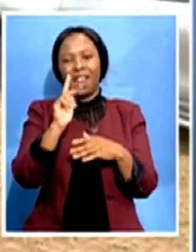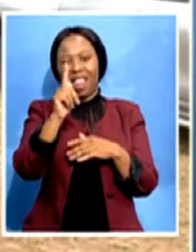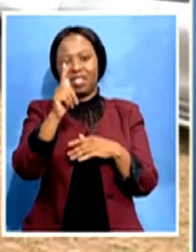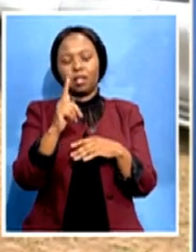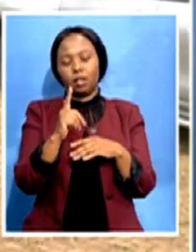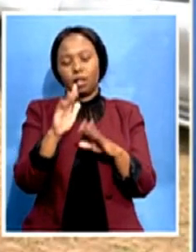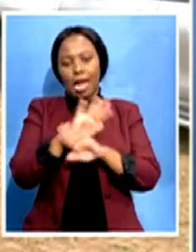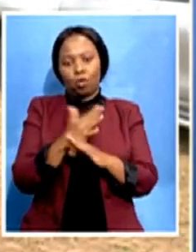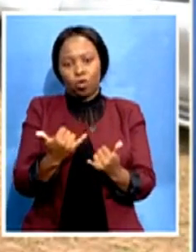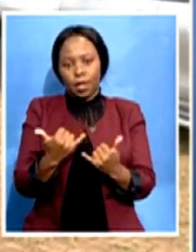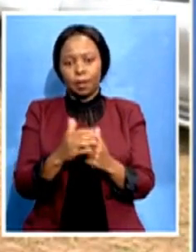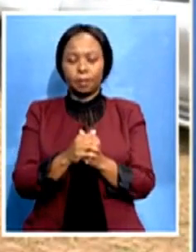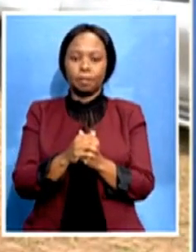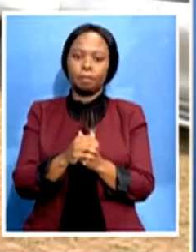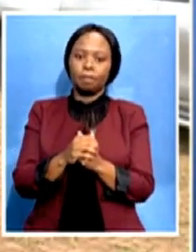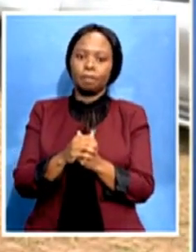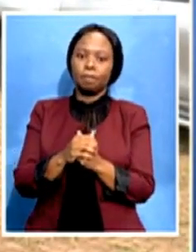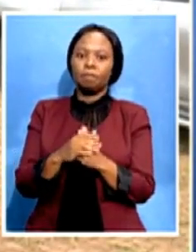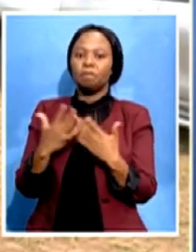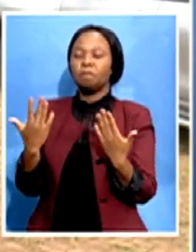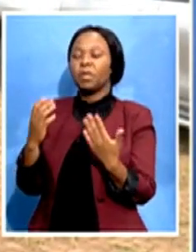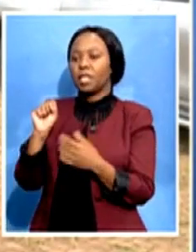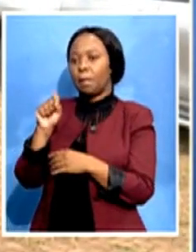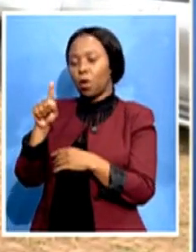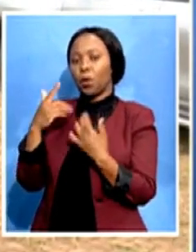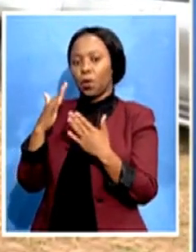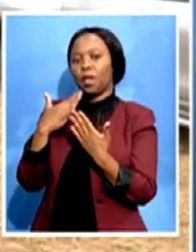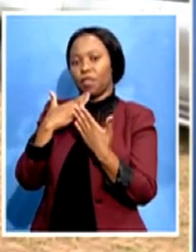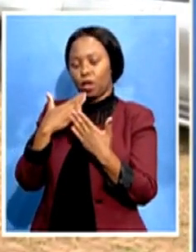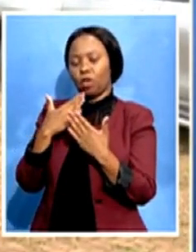so much for that update. Let's now go to this story. Eskom says